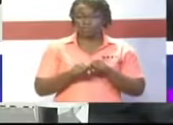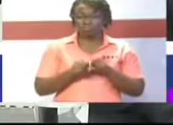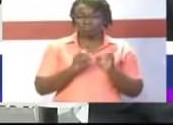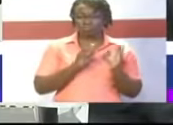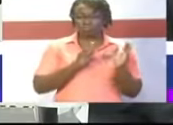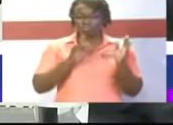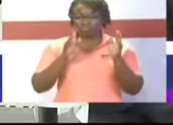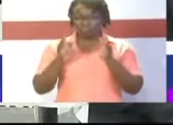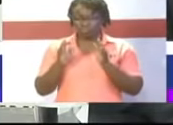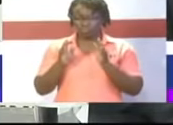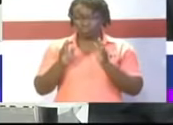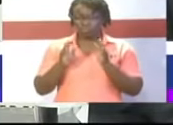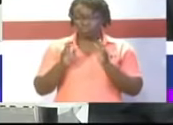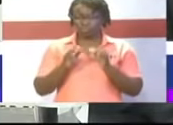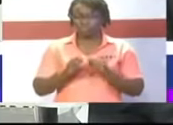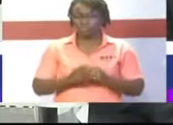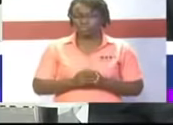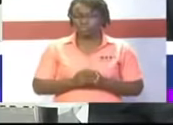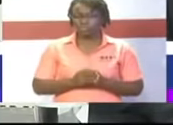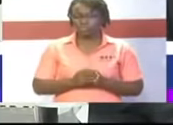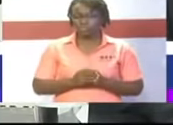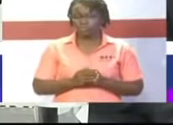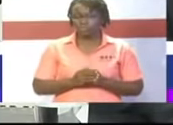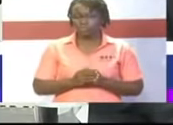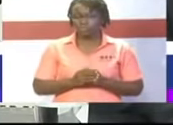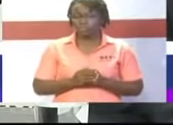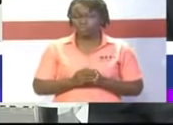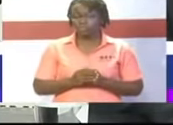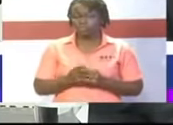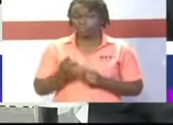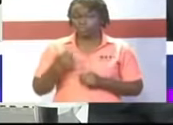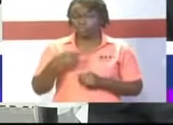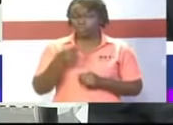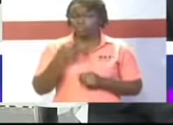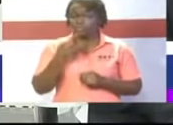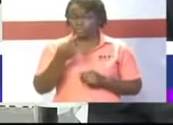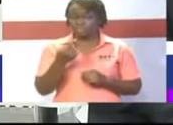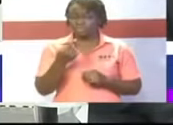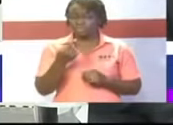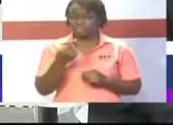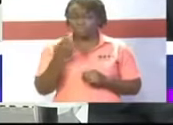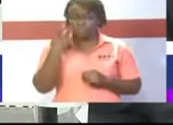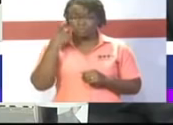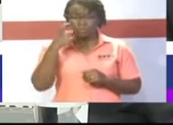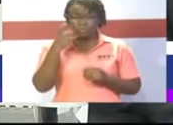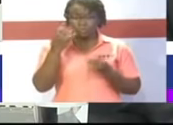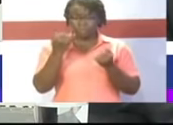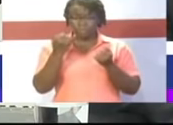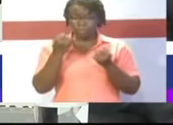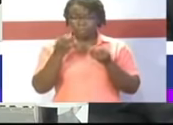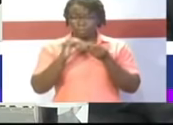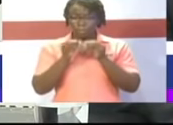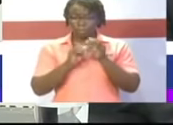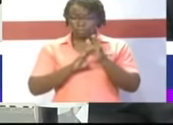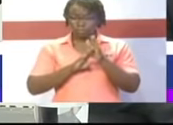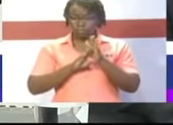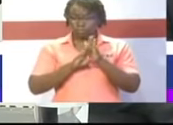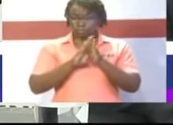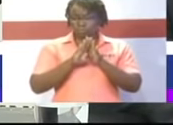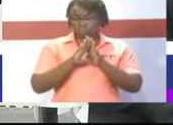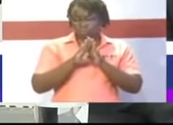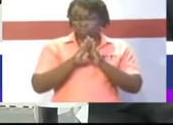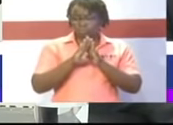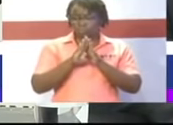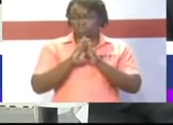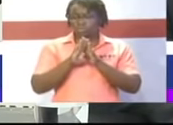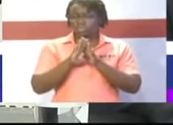to the next bit of the presentation, as we said, this upward trend is really best battled by ensuring that everyone